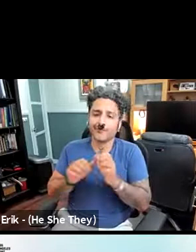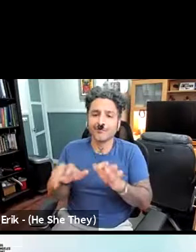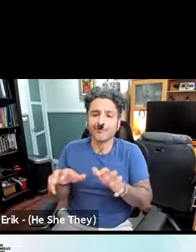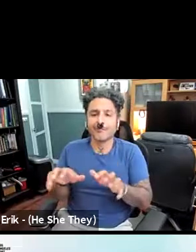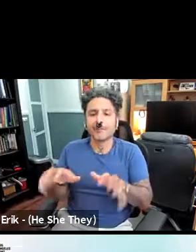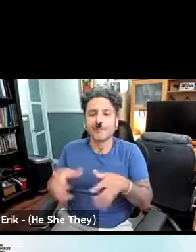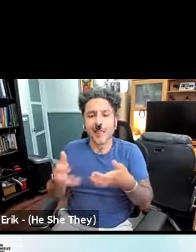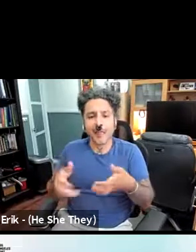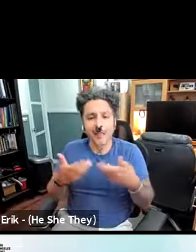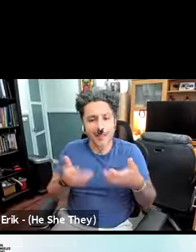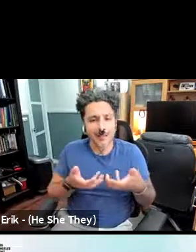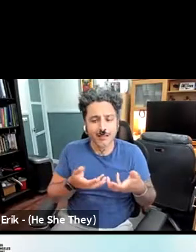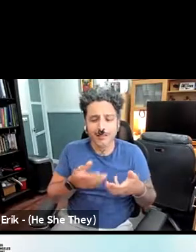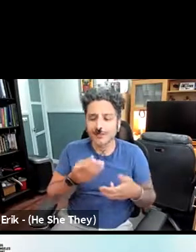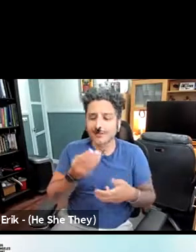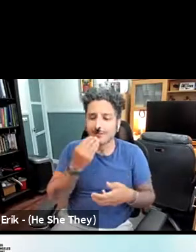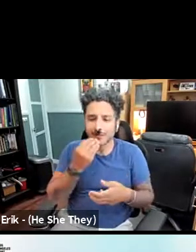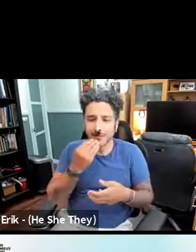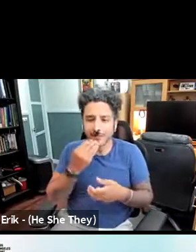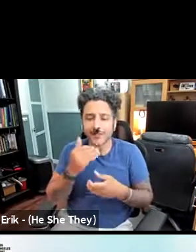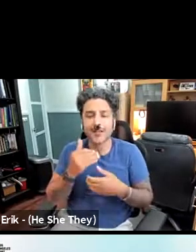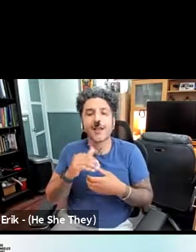meditation,